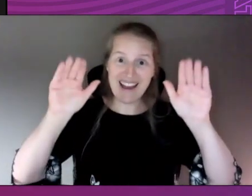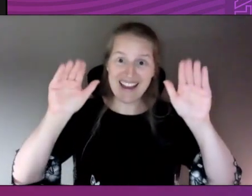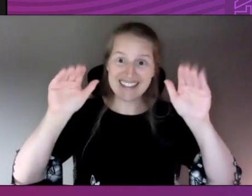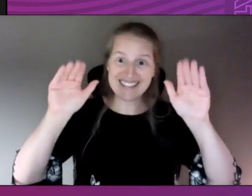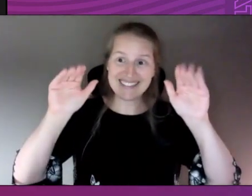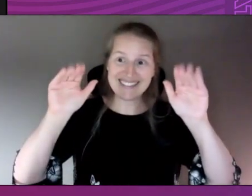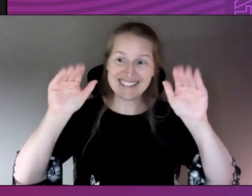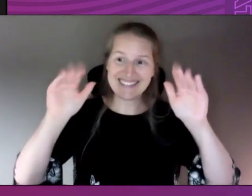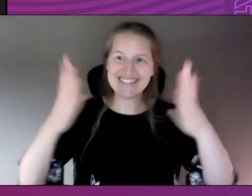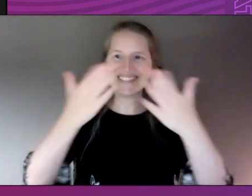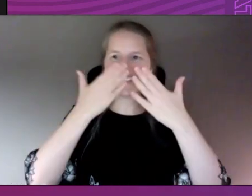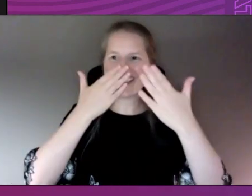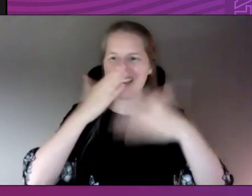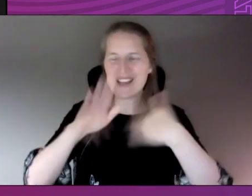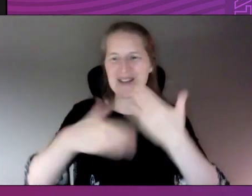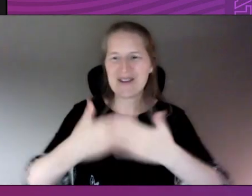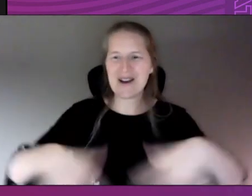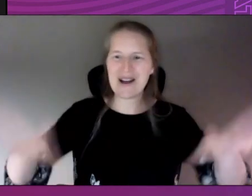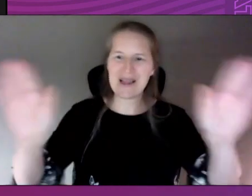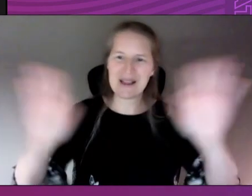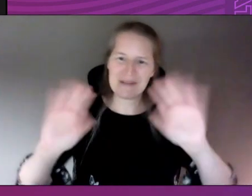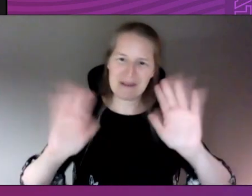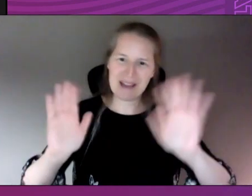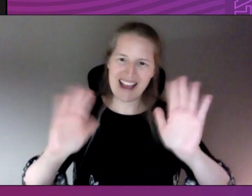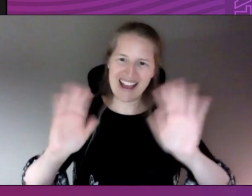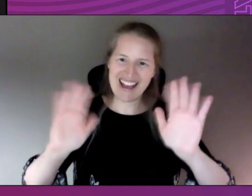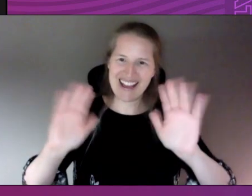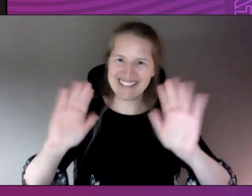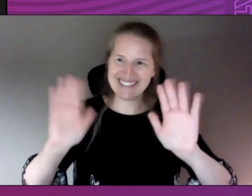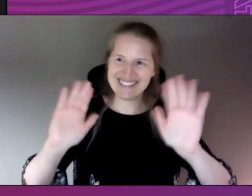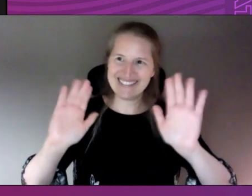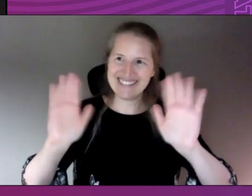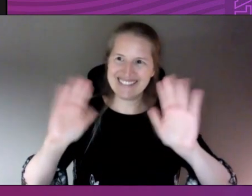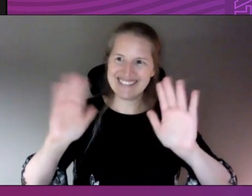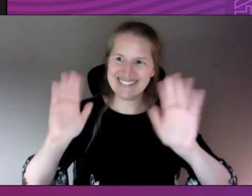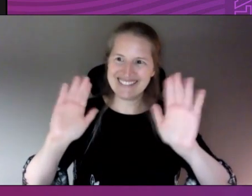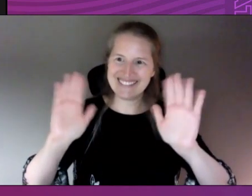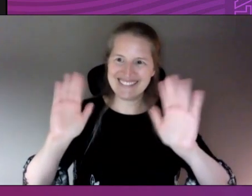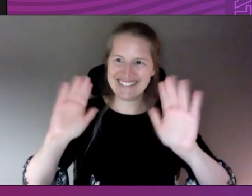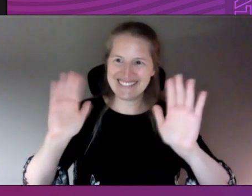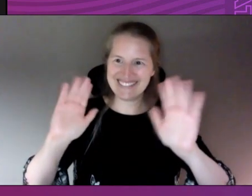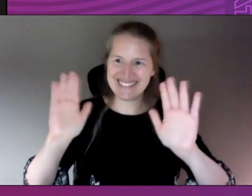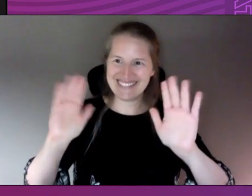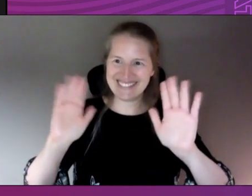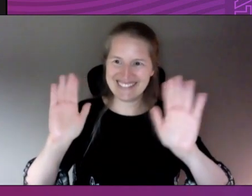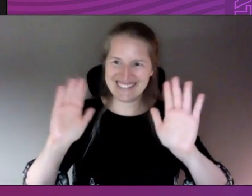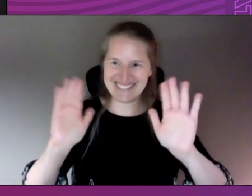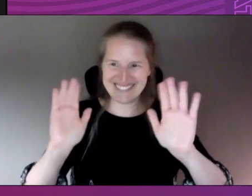Thank you all so much. Yeah. Yay!